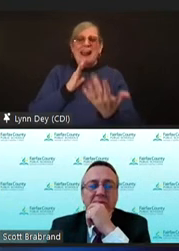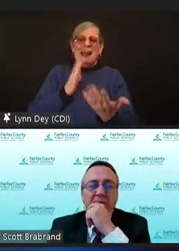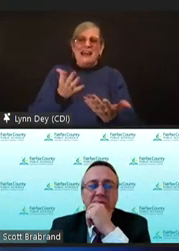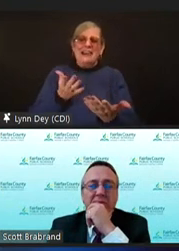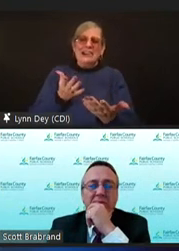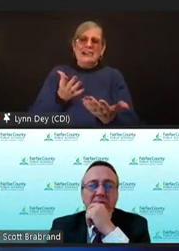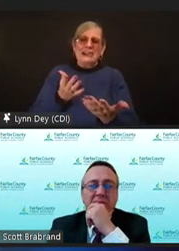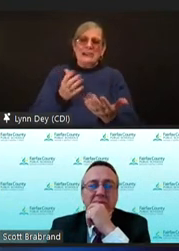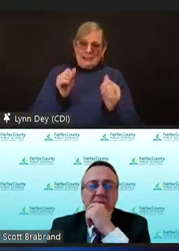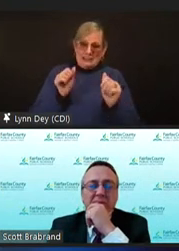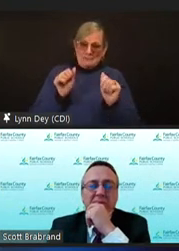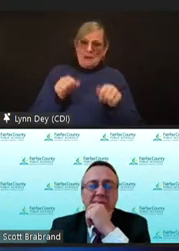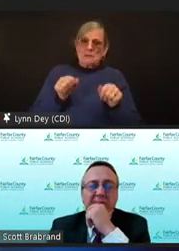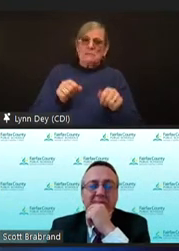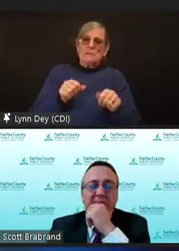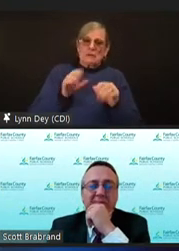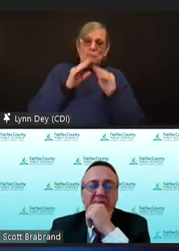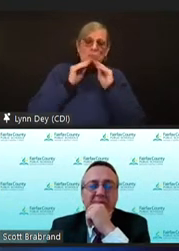virus carrying